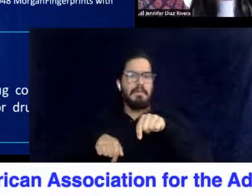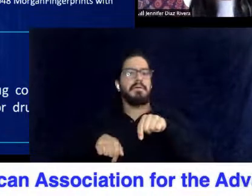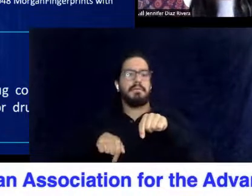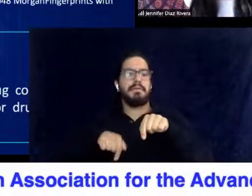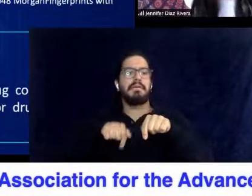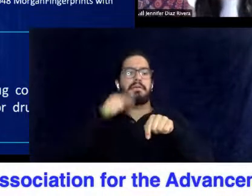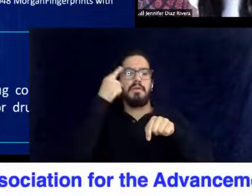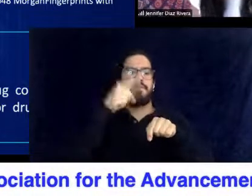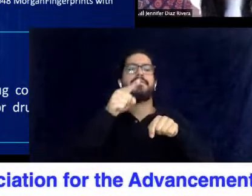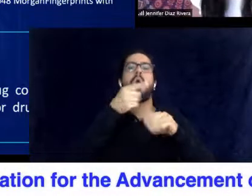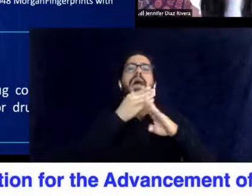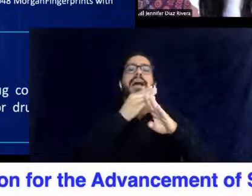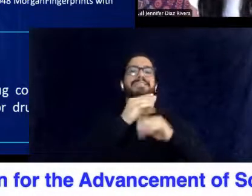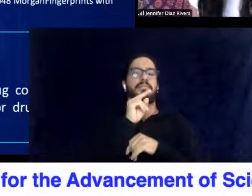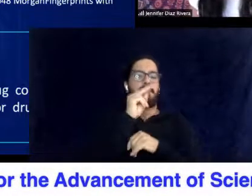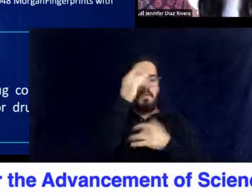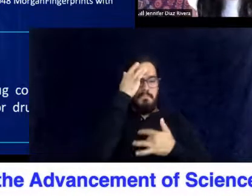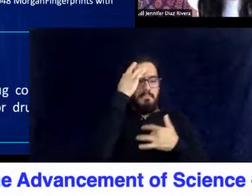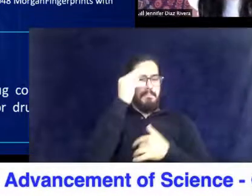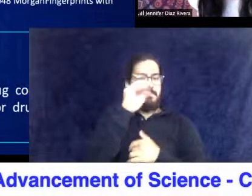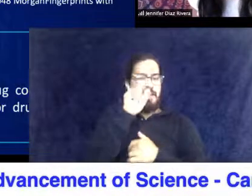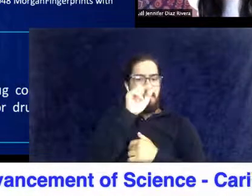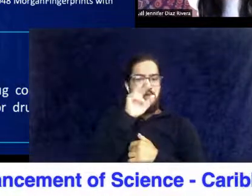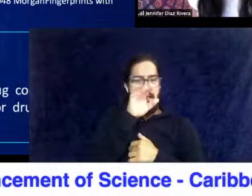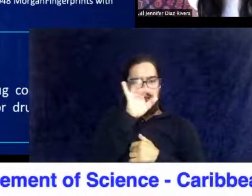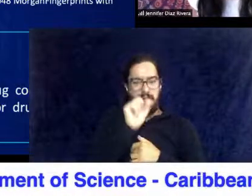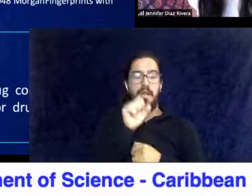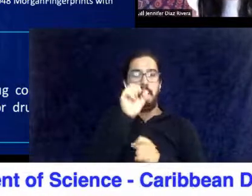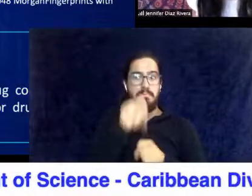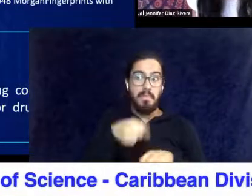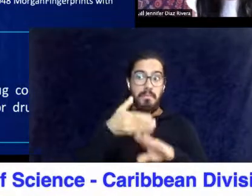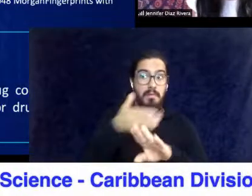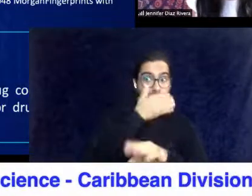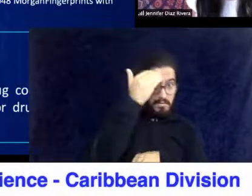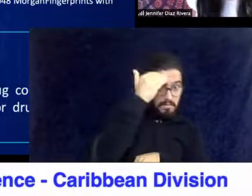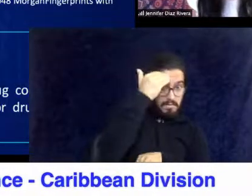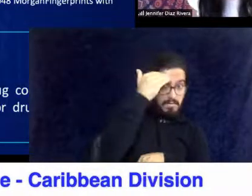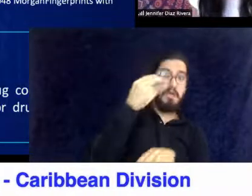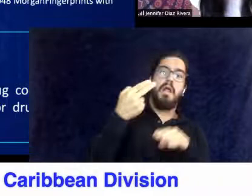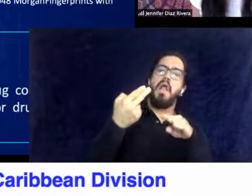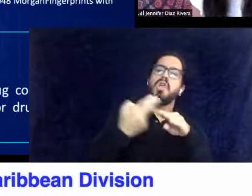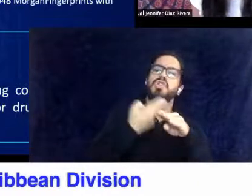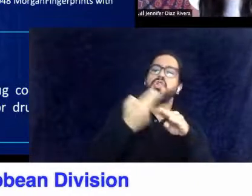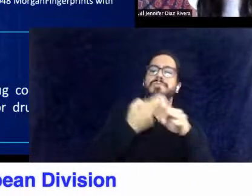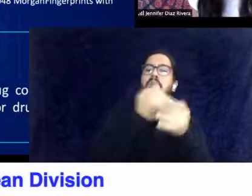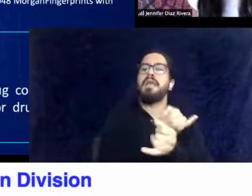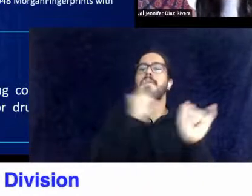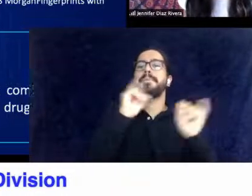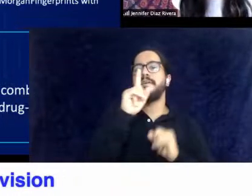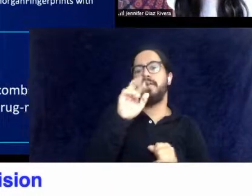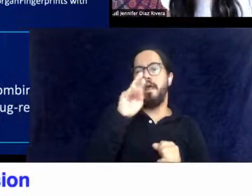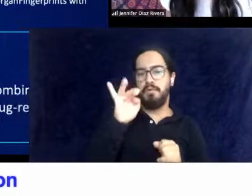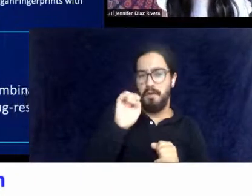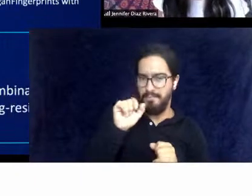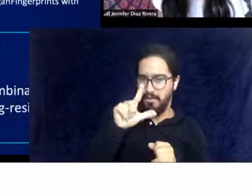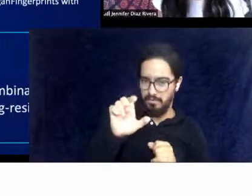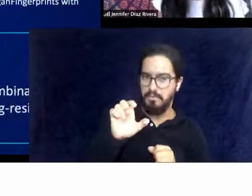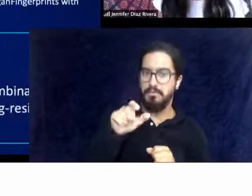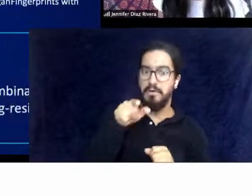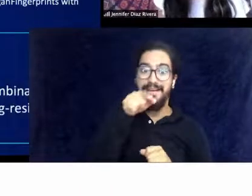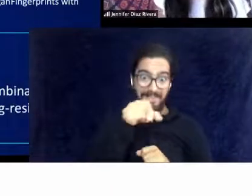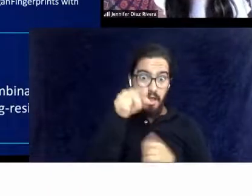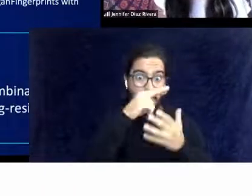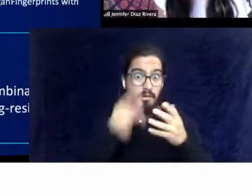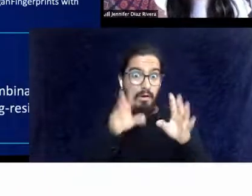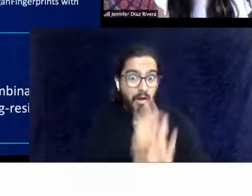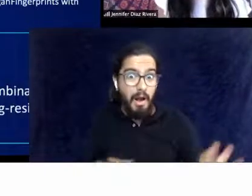0.81, and this will predict the probability of an event using a dependent variable. These results are important because now we know